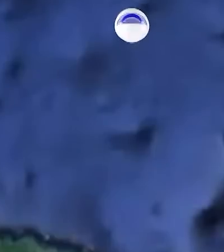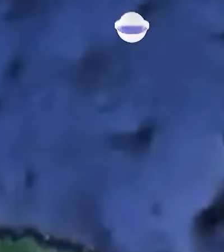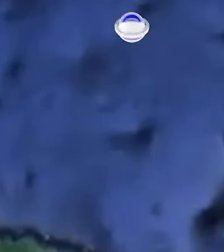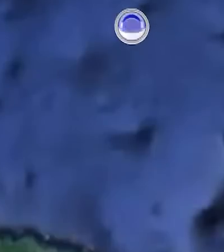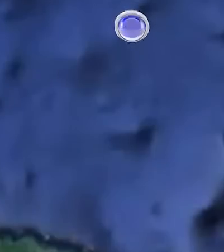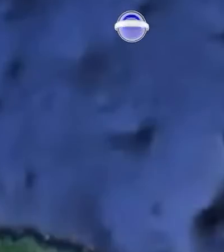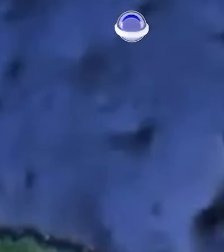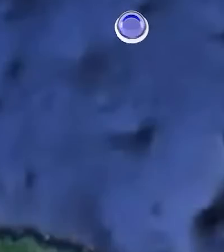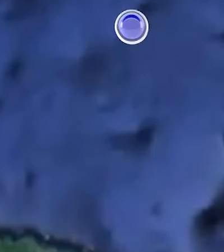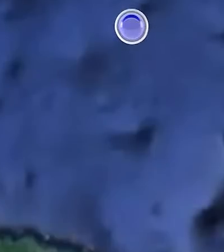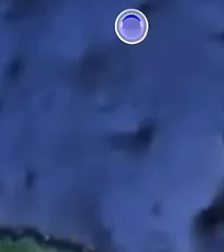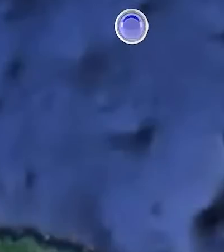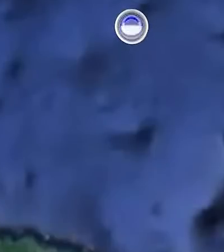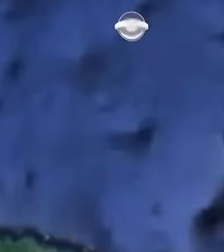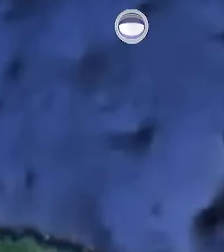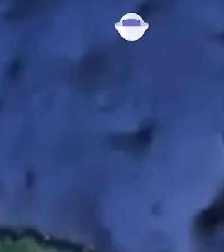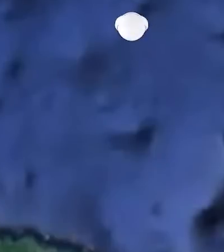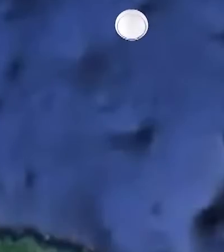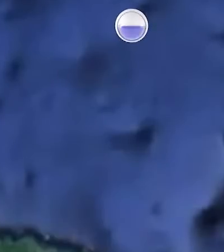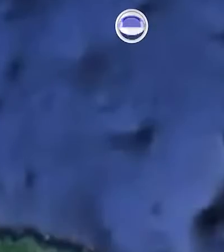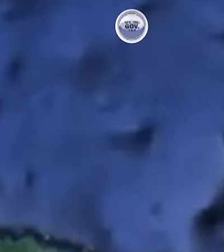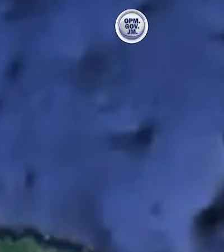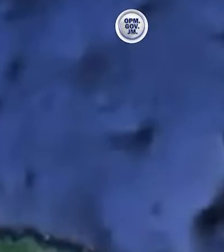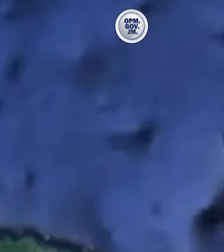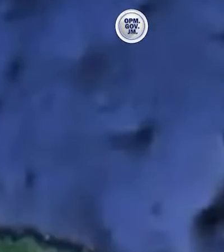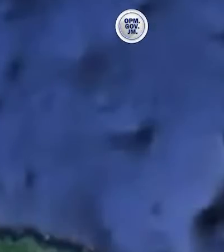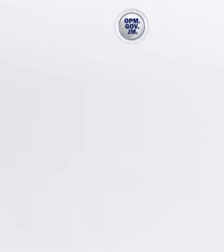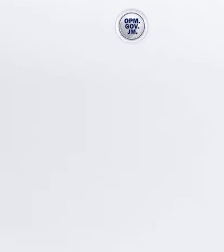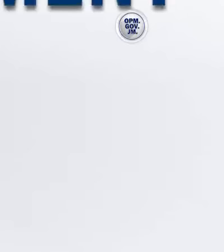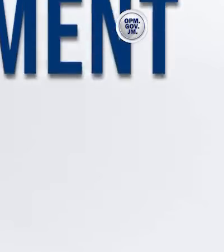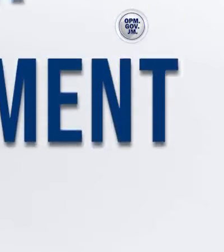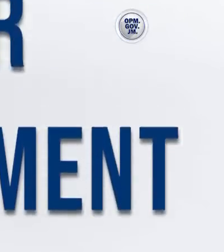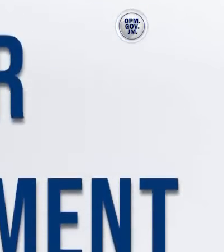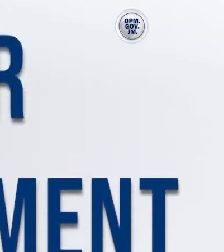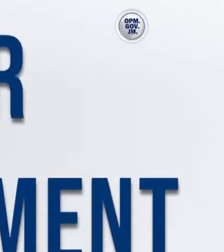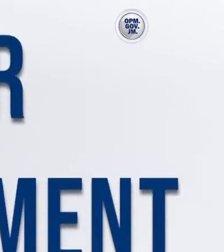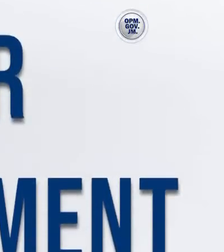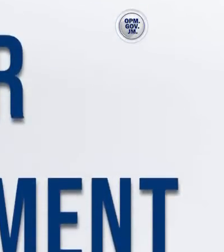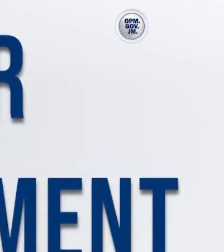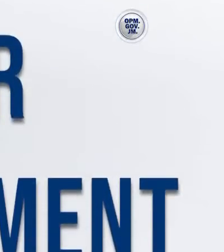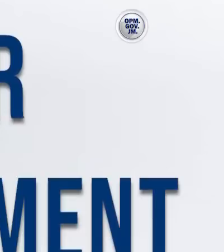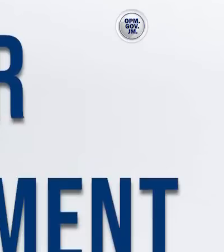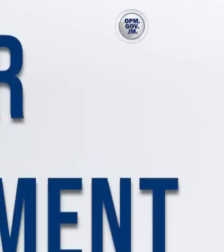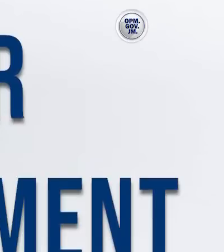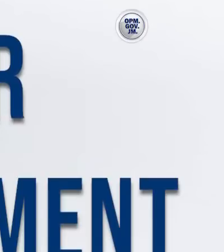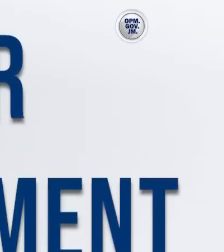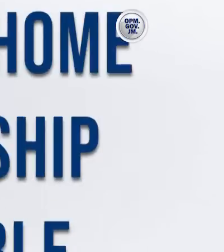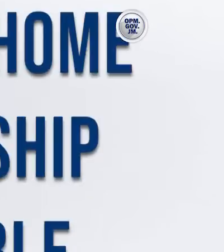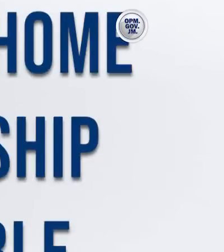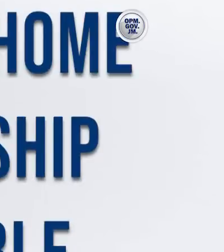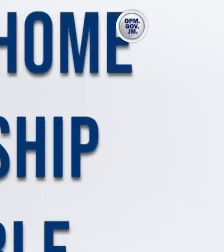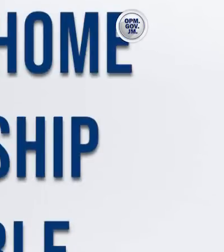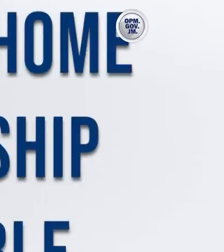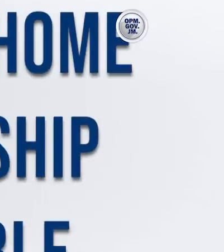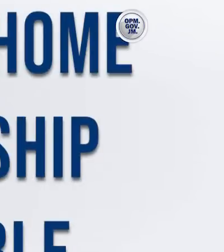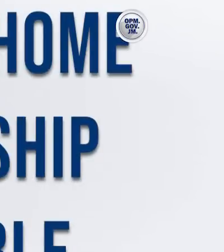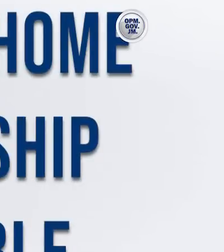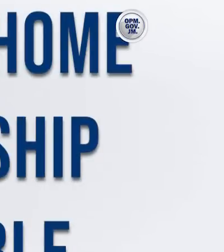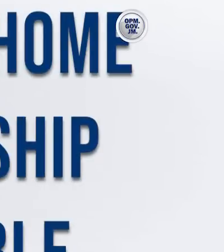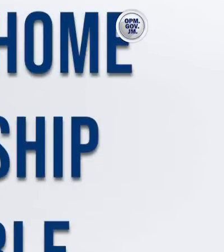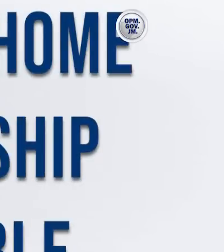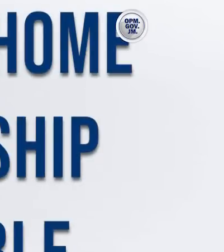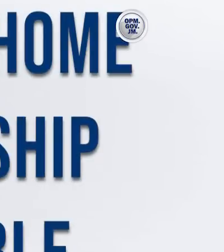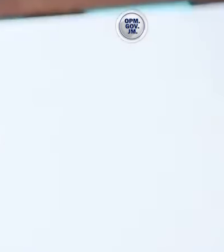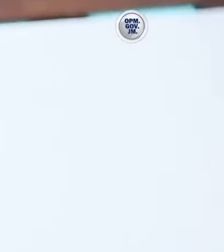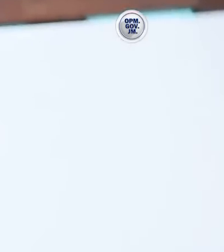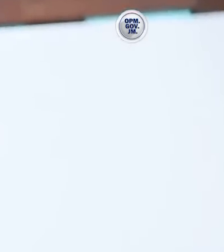Over 100 homes delivered across 14 parishes. Your government, under the new social housing program, is making home ownership